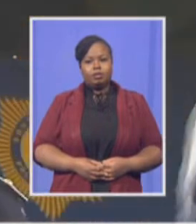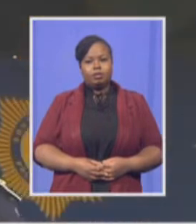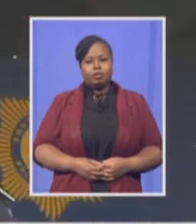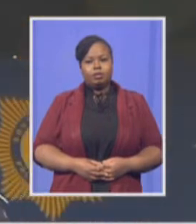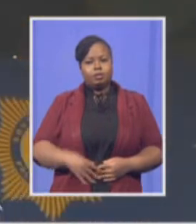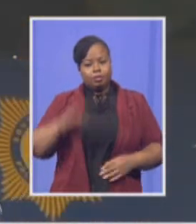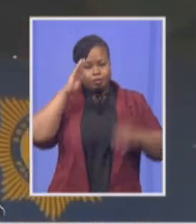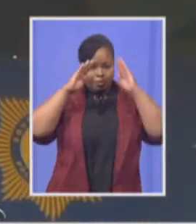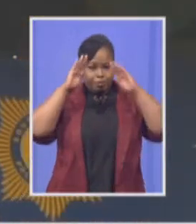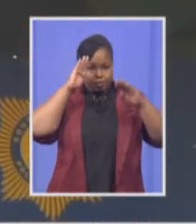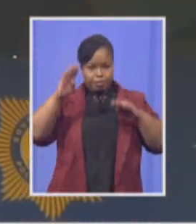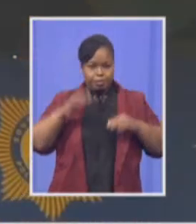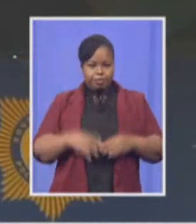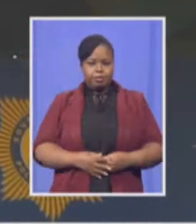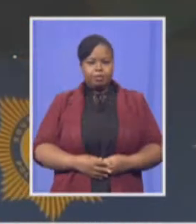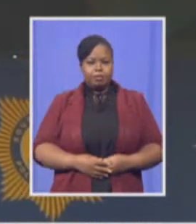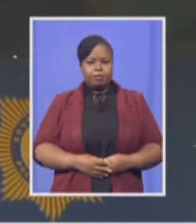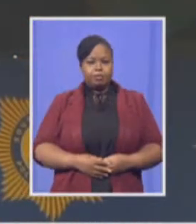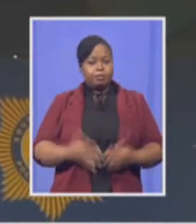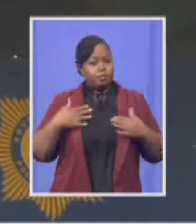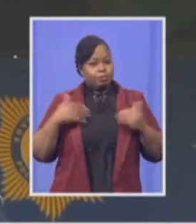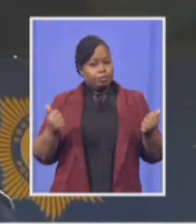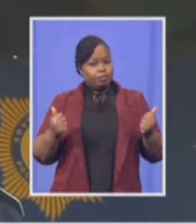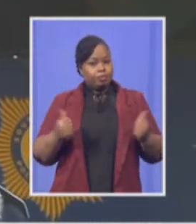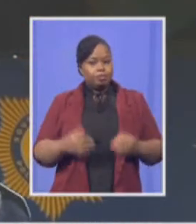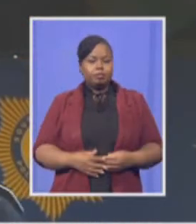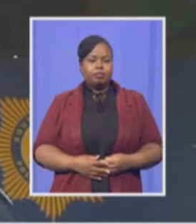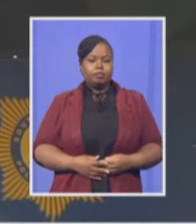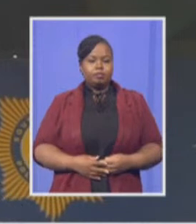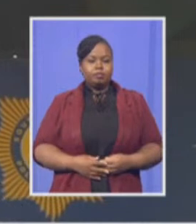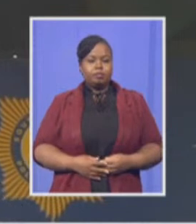Dumela. Le kae?